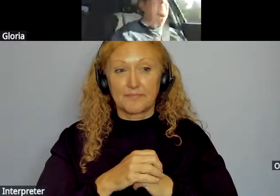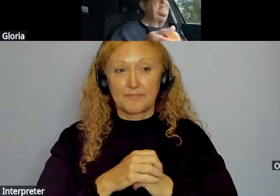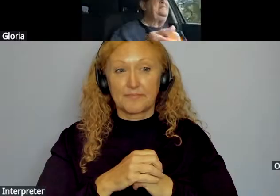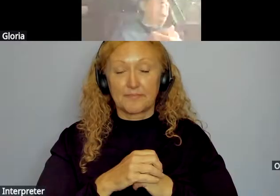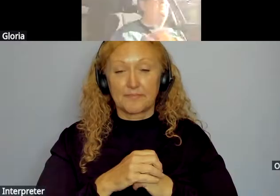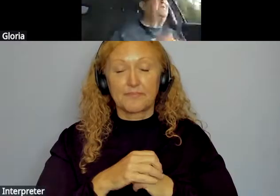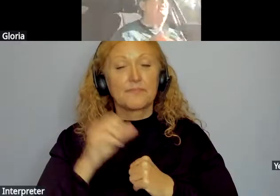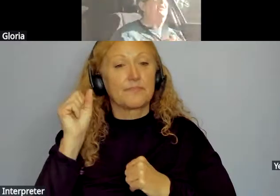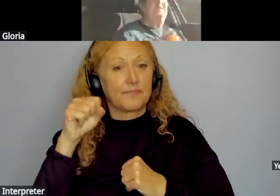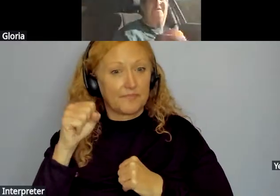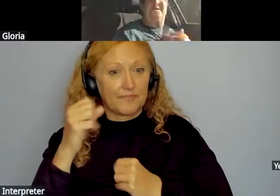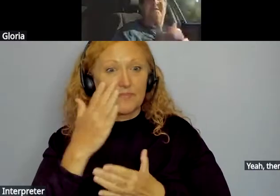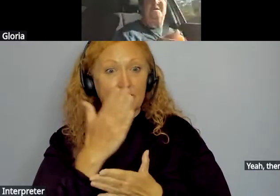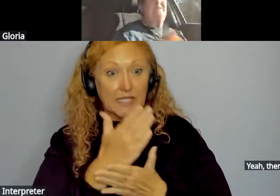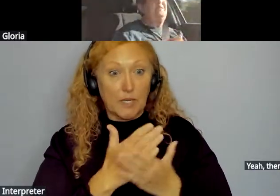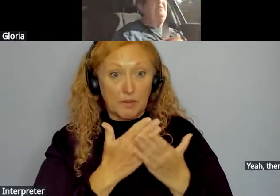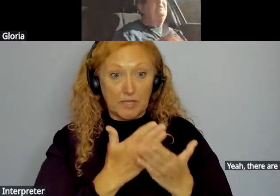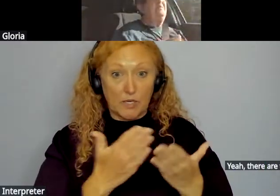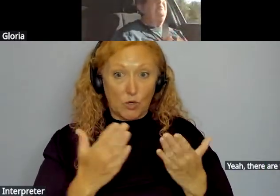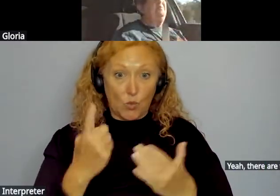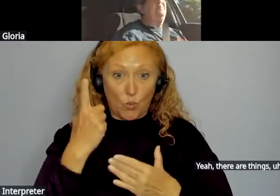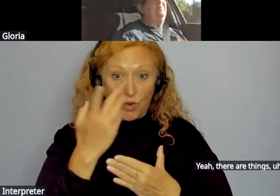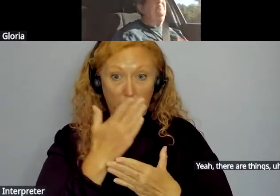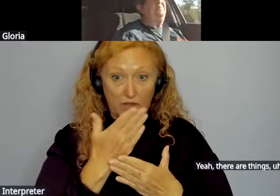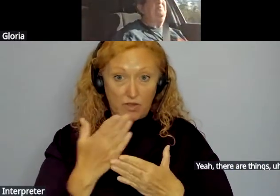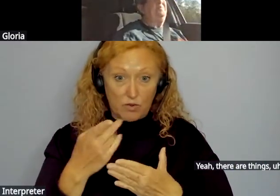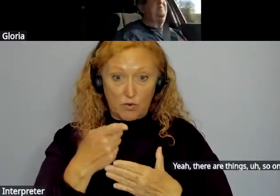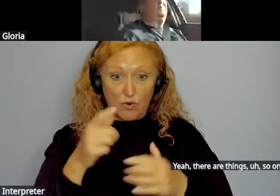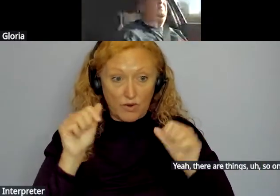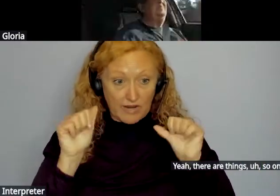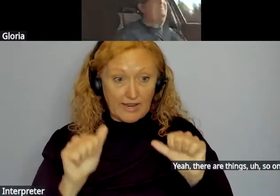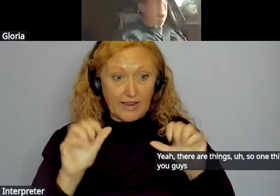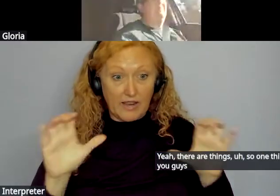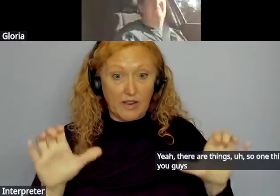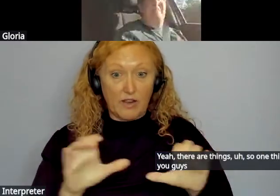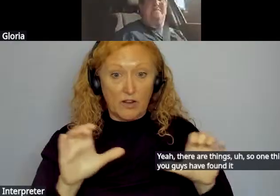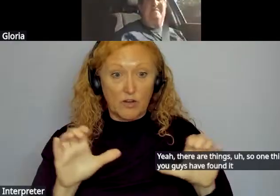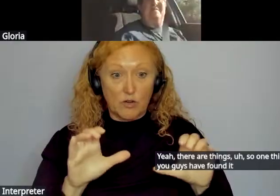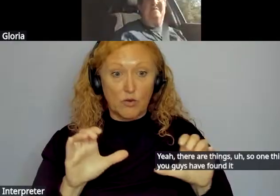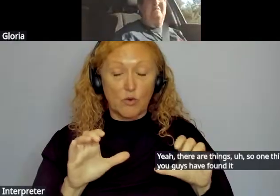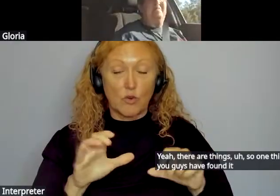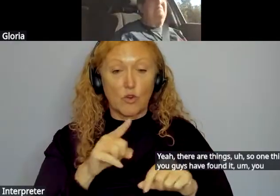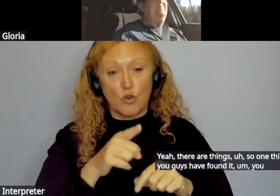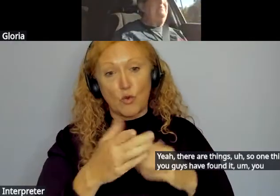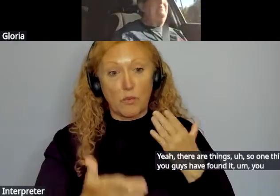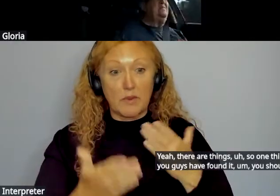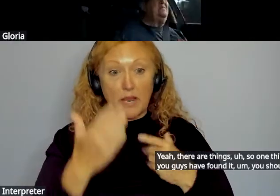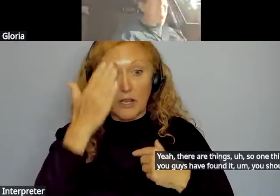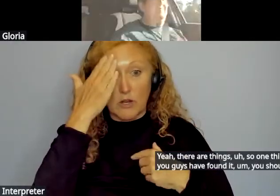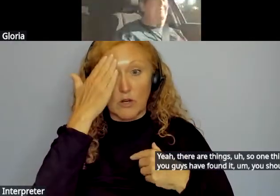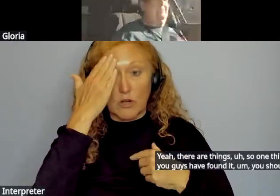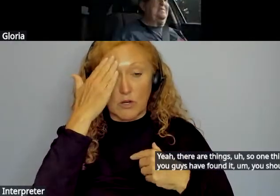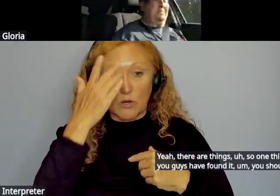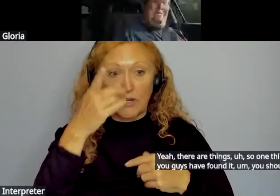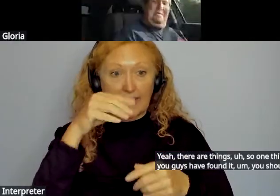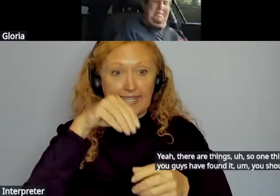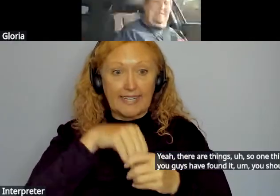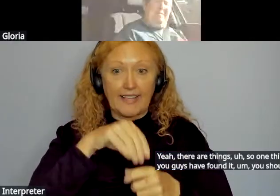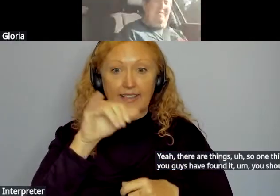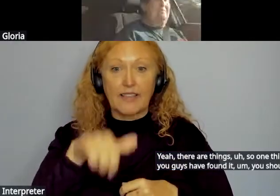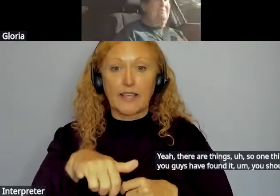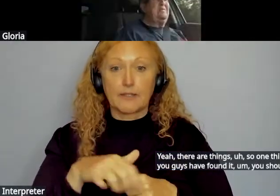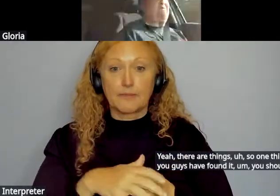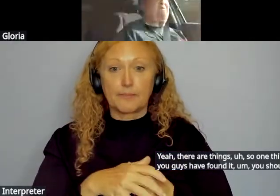Yeah, there are things. So one thing that you can do, and I don't know if you guys have found it. You should know that it's in there.